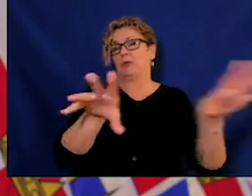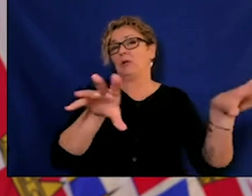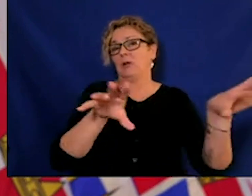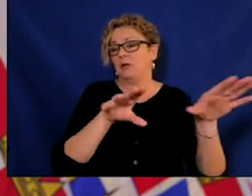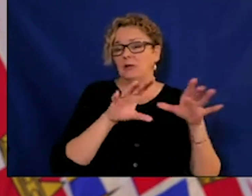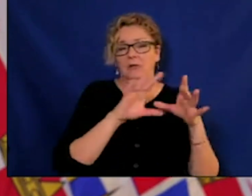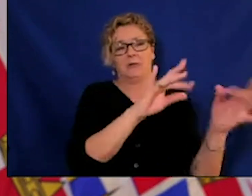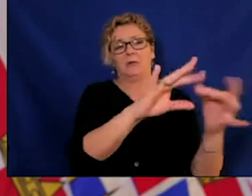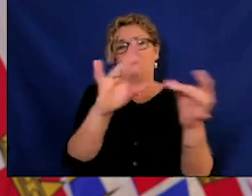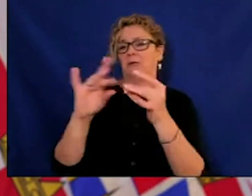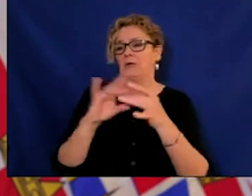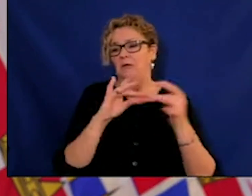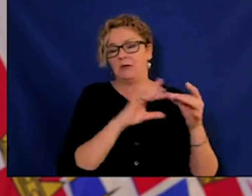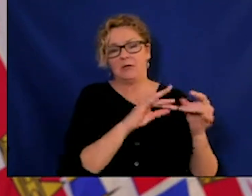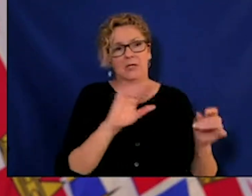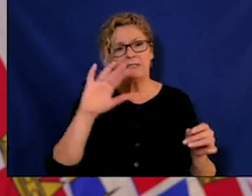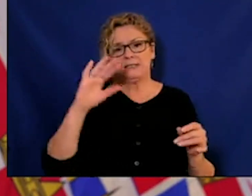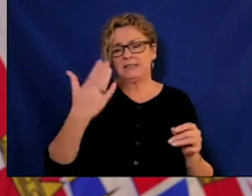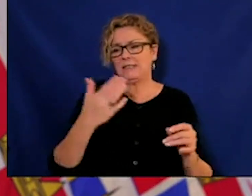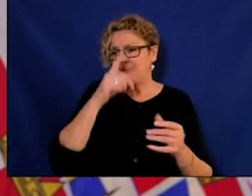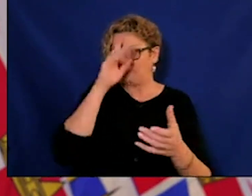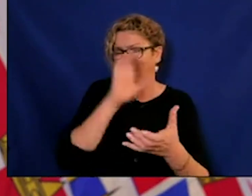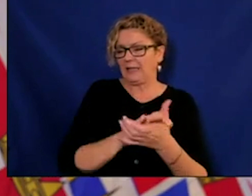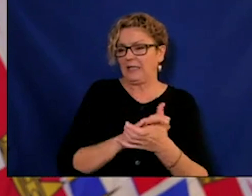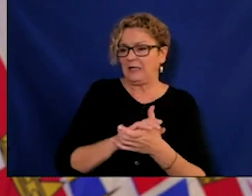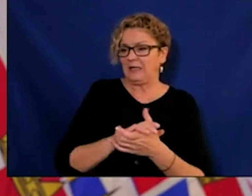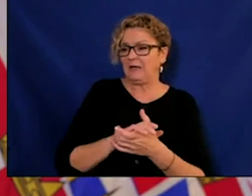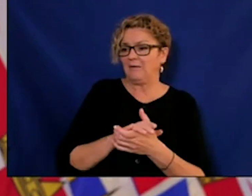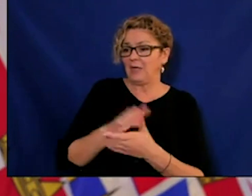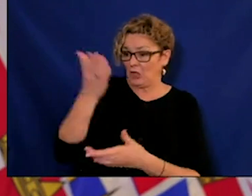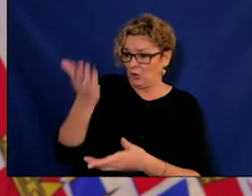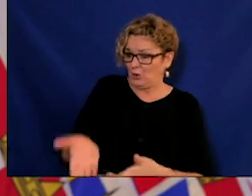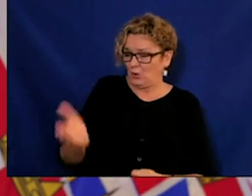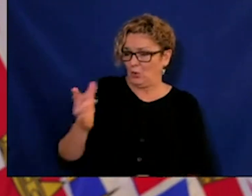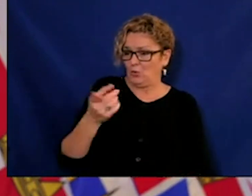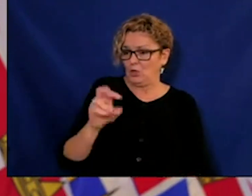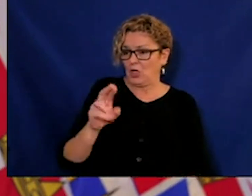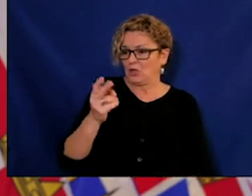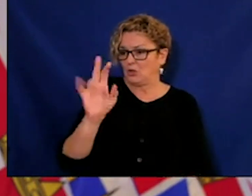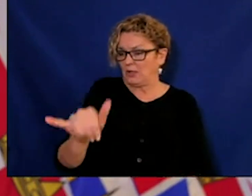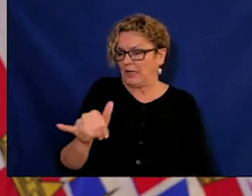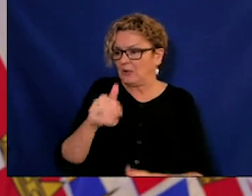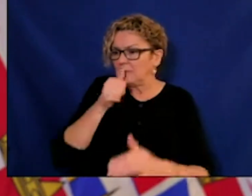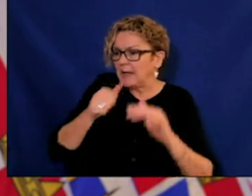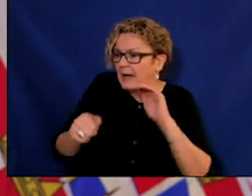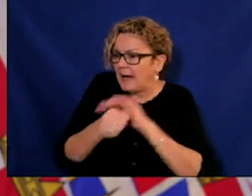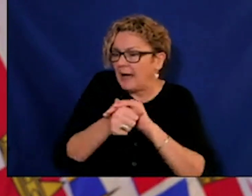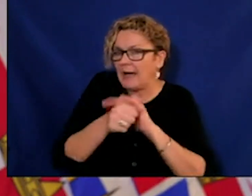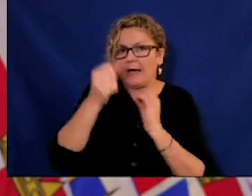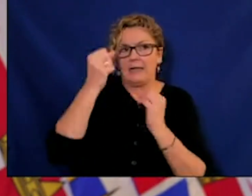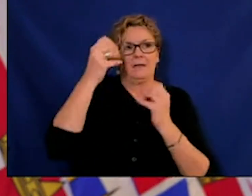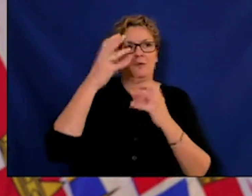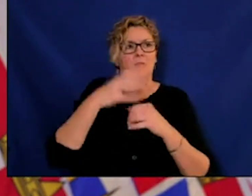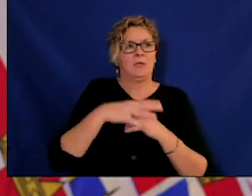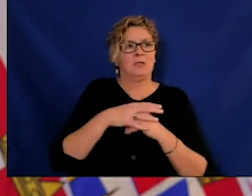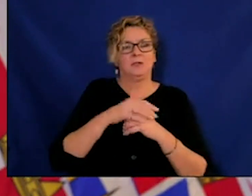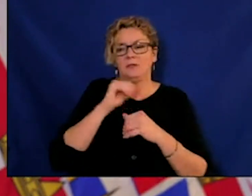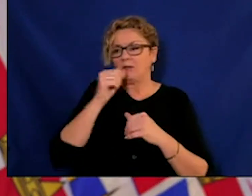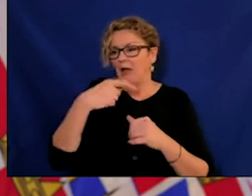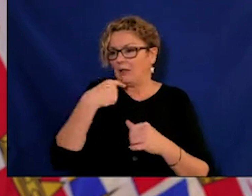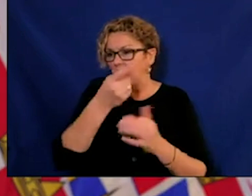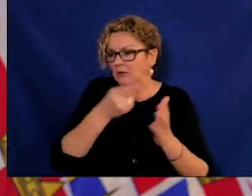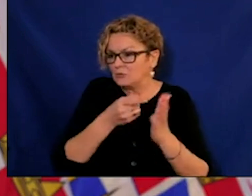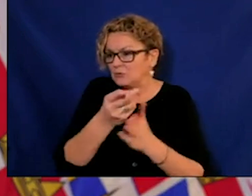trying to deliberately hide information. And you touched on it a bit about what the data is showing, but where is the data proving